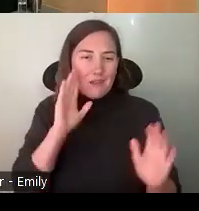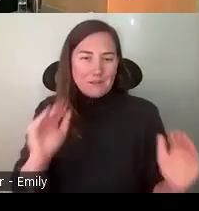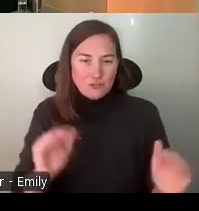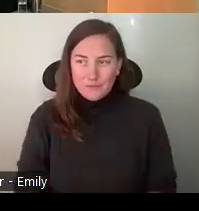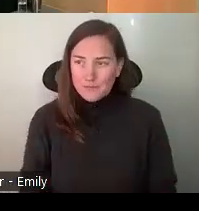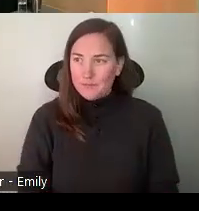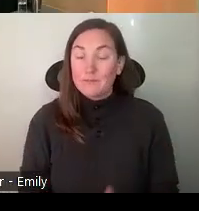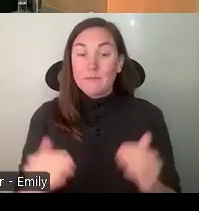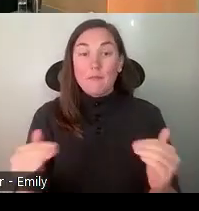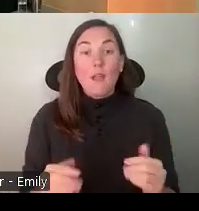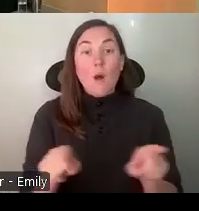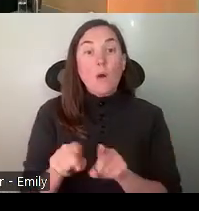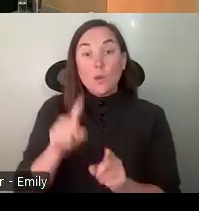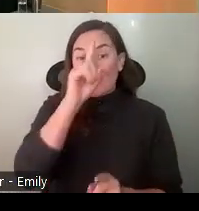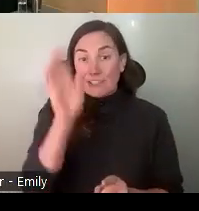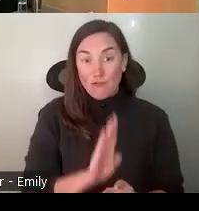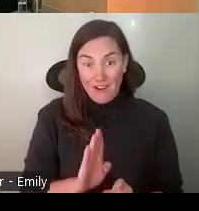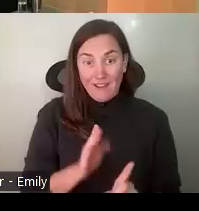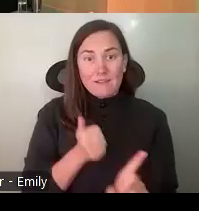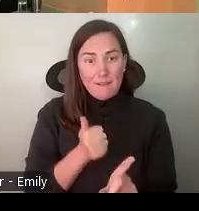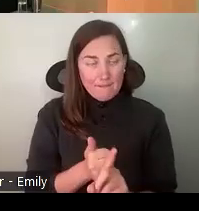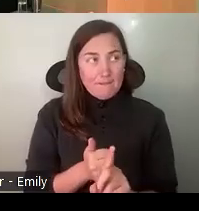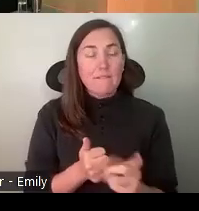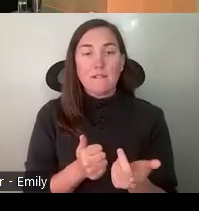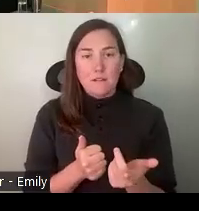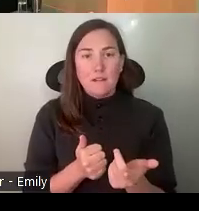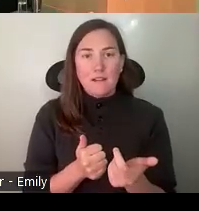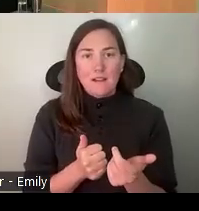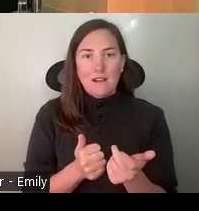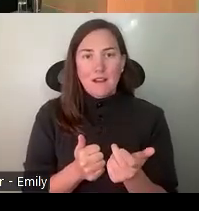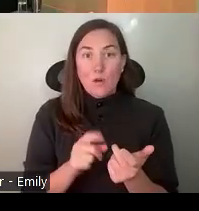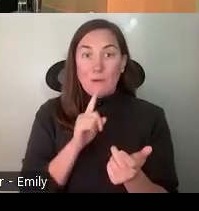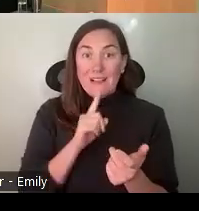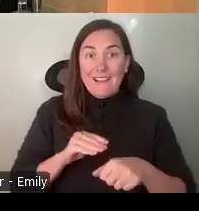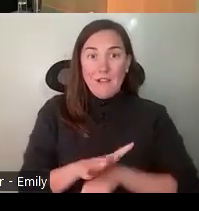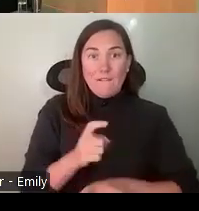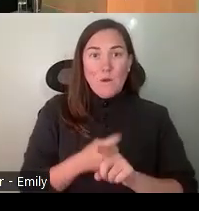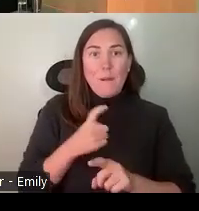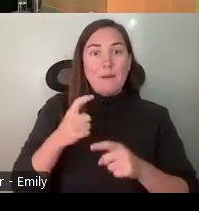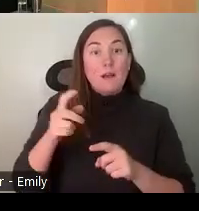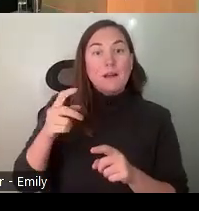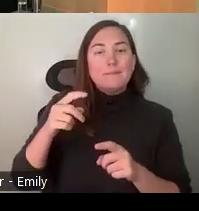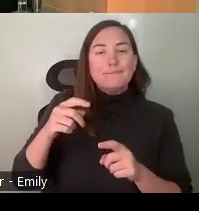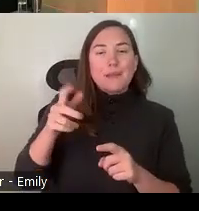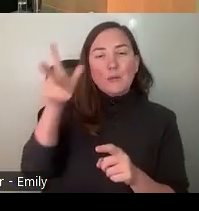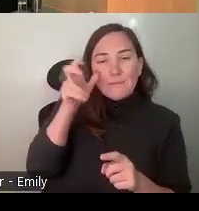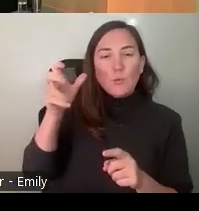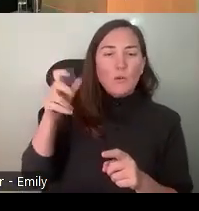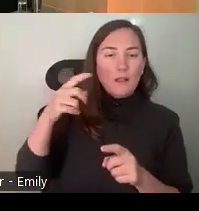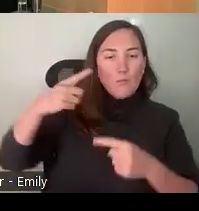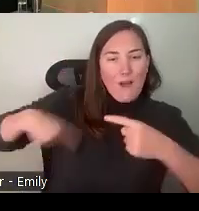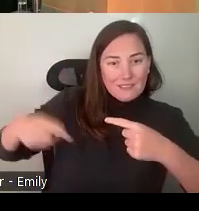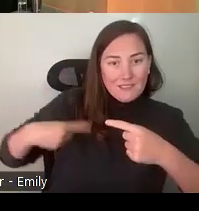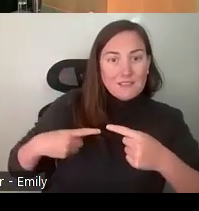We also know that schizophrenia is characterized by perceptual processing impairments in a number of modalities, including the